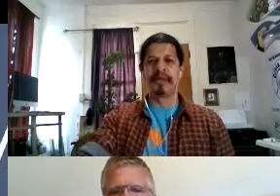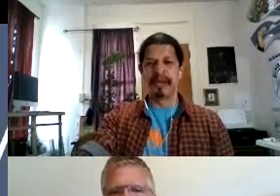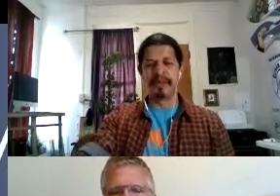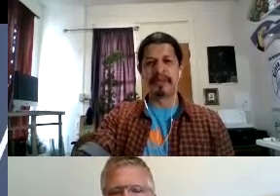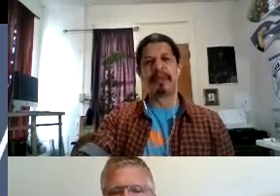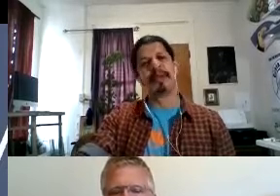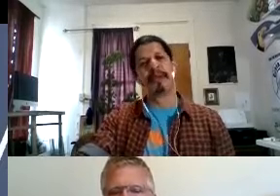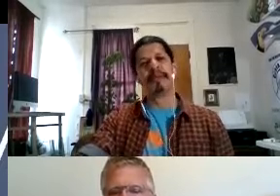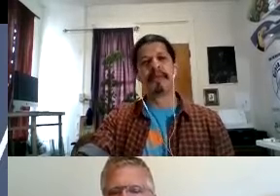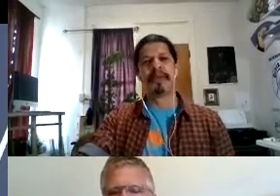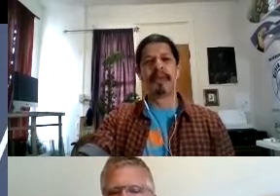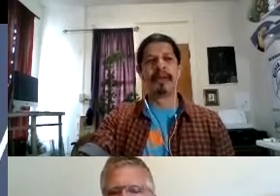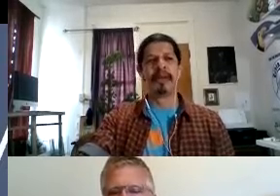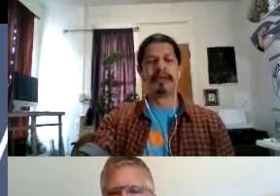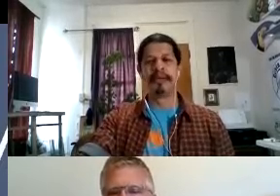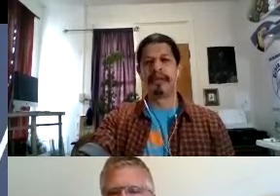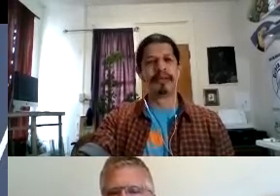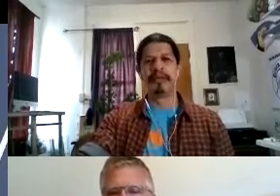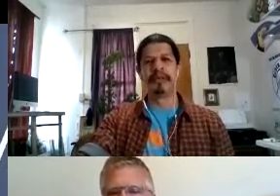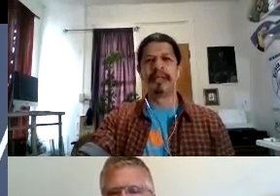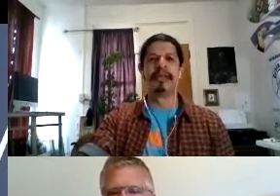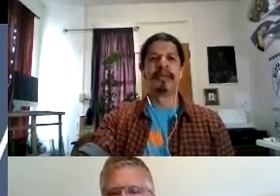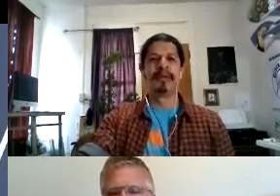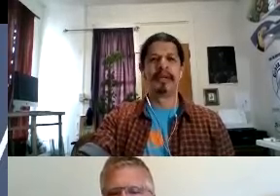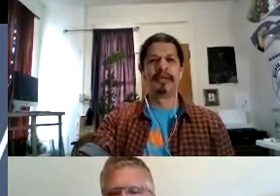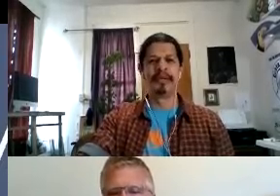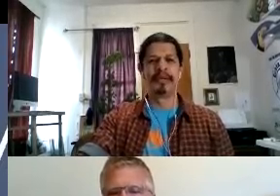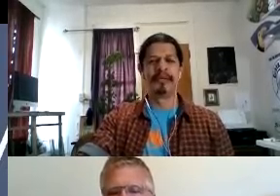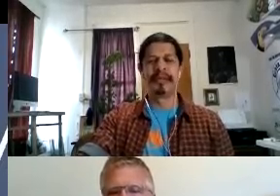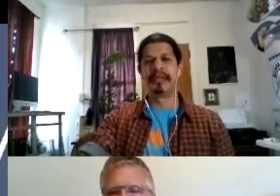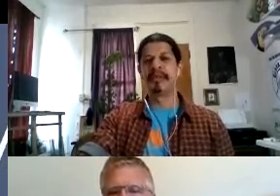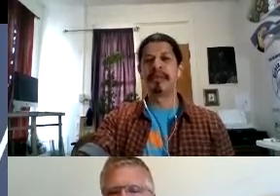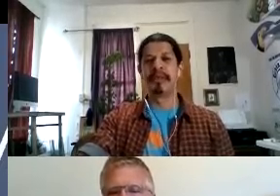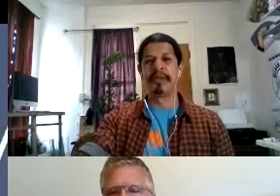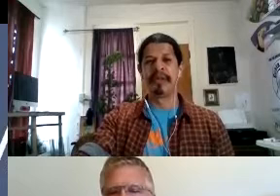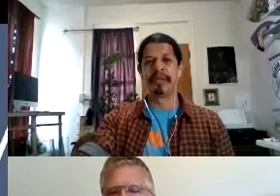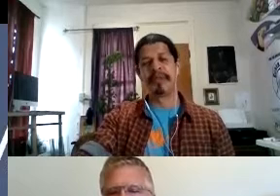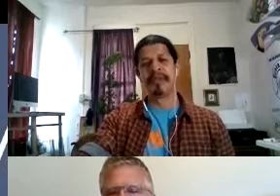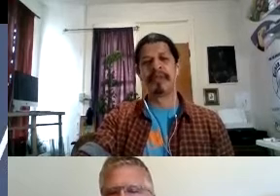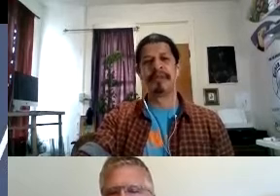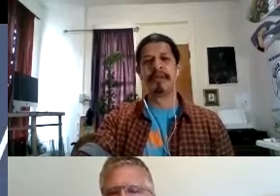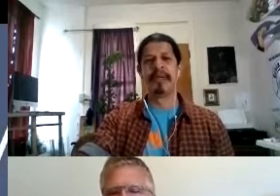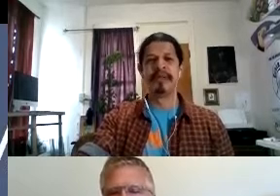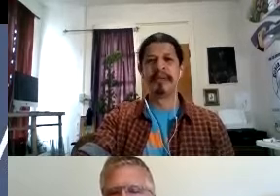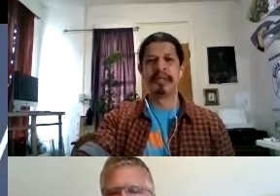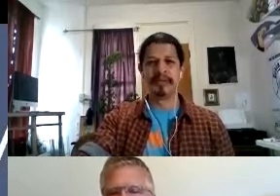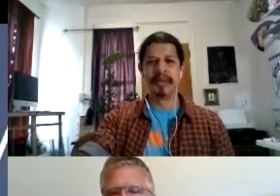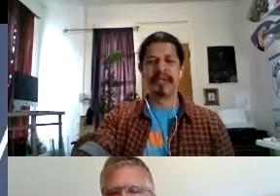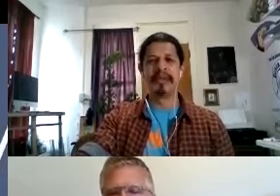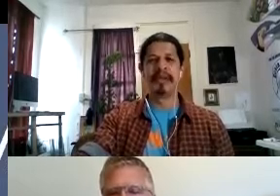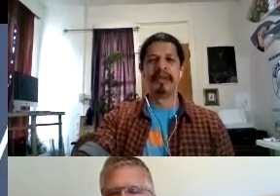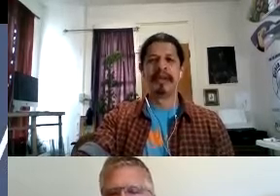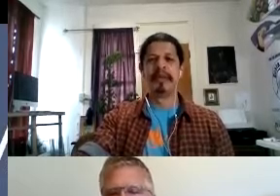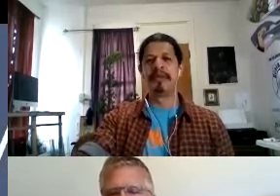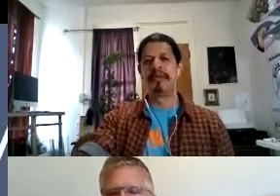reason your neighbor couldn't come, you can always let them know that the recording and the presentation will be available at the